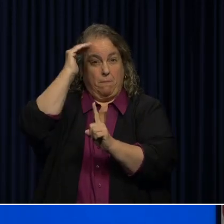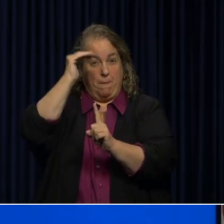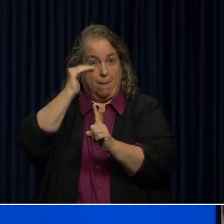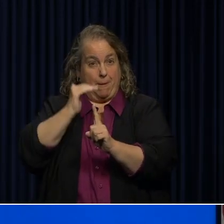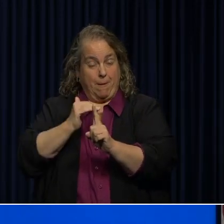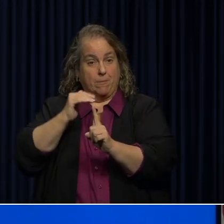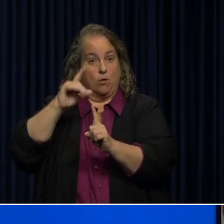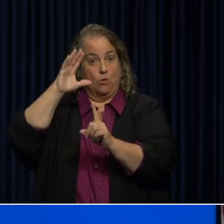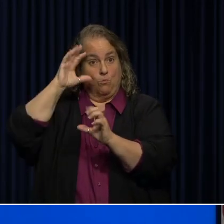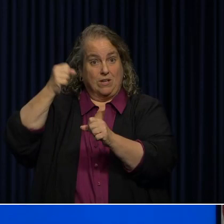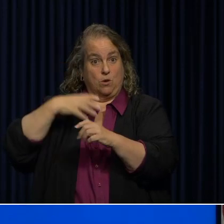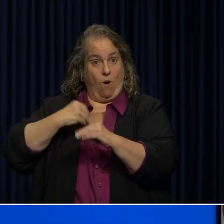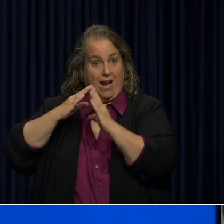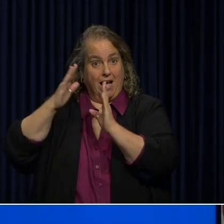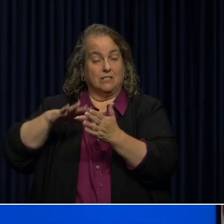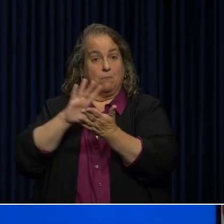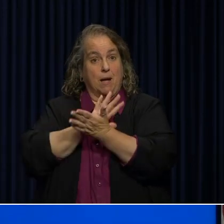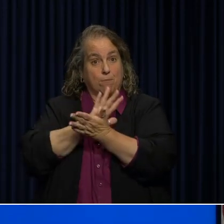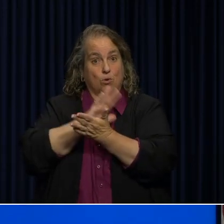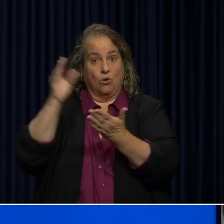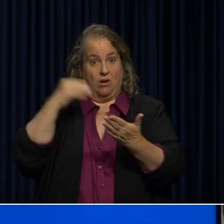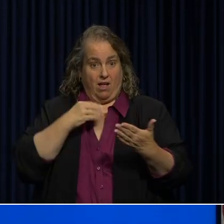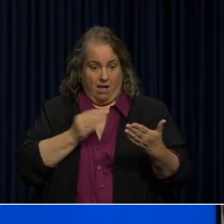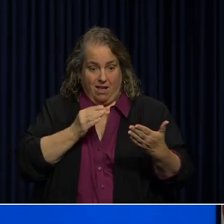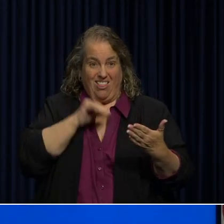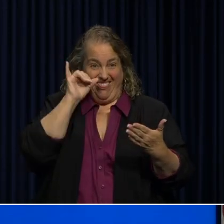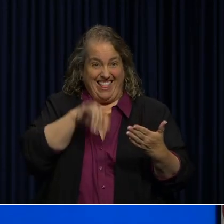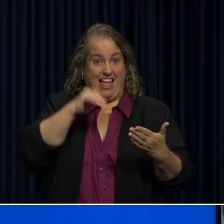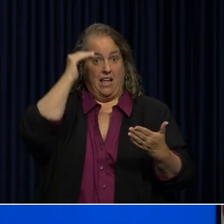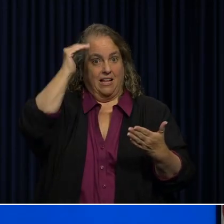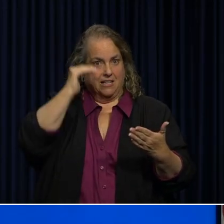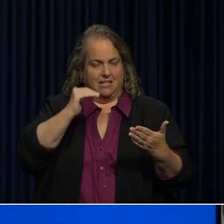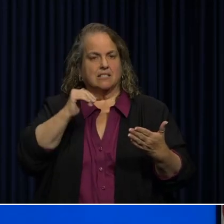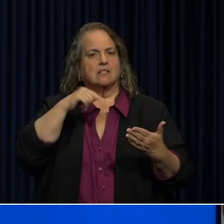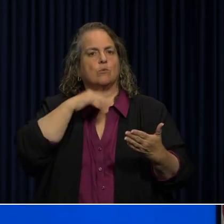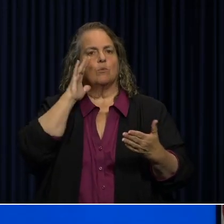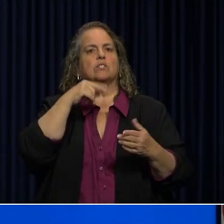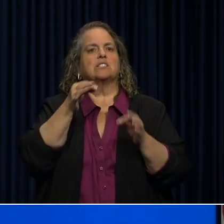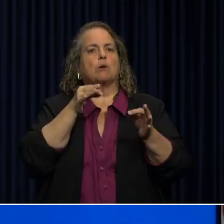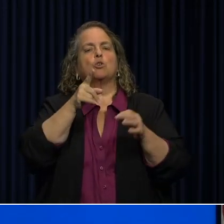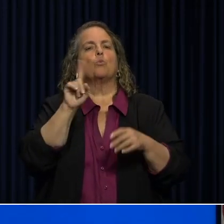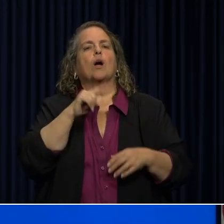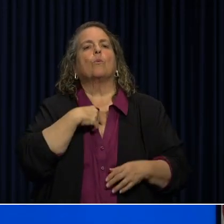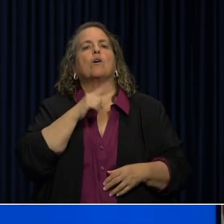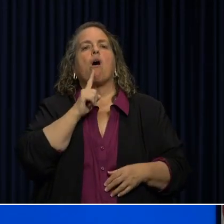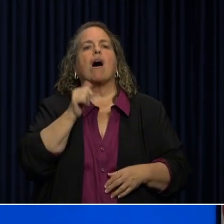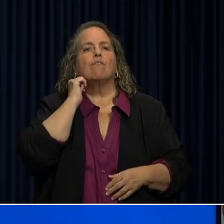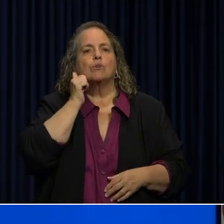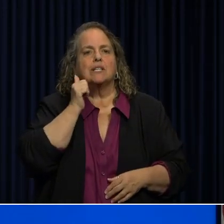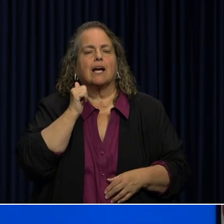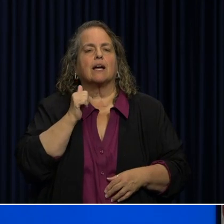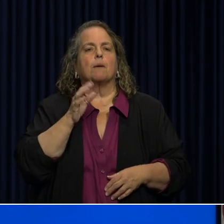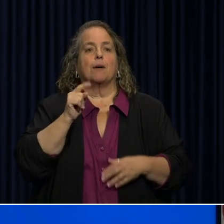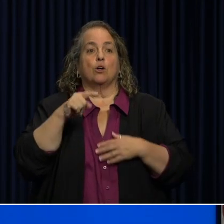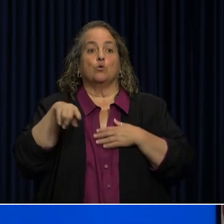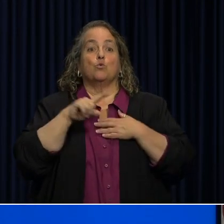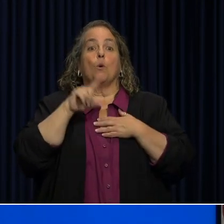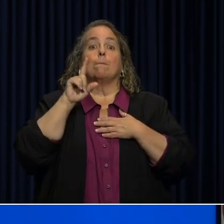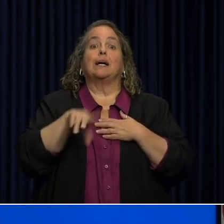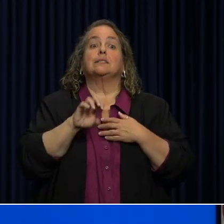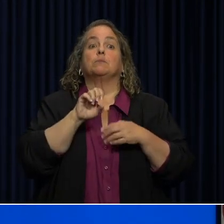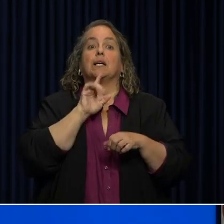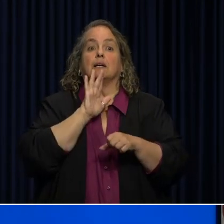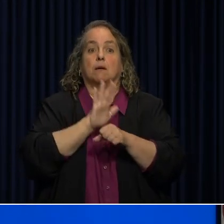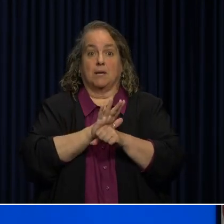follow along. But let's be committed. Let's be committed to